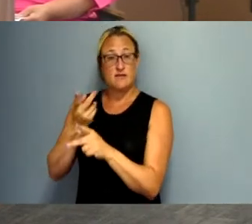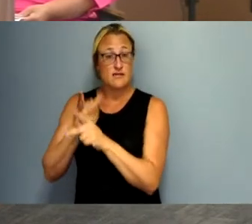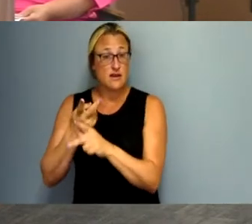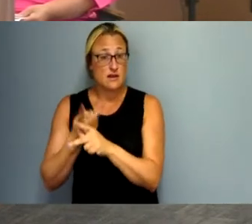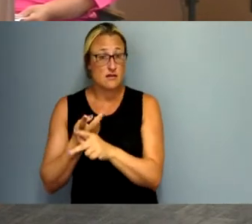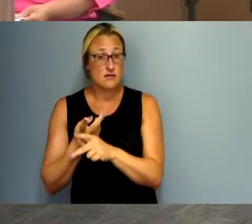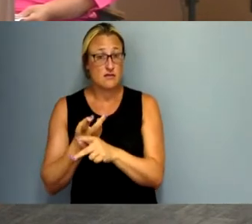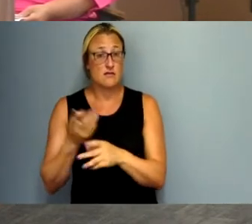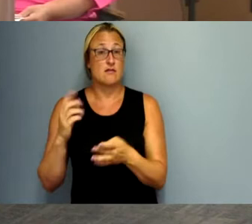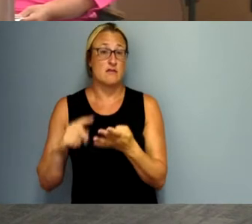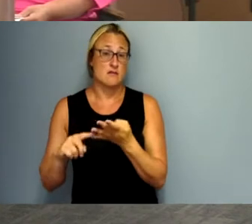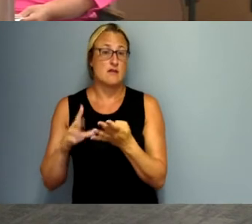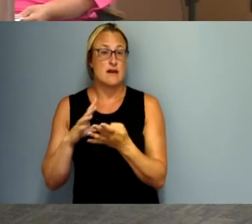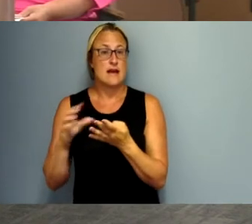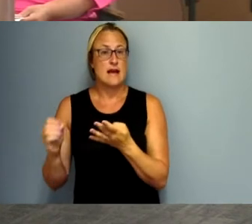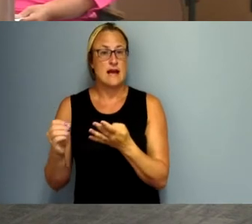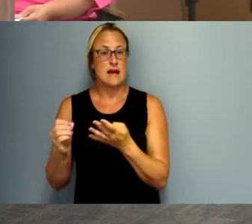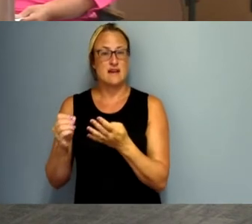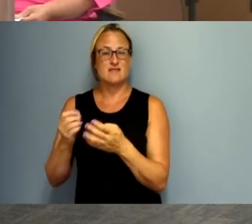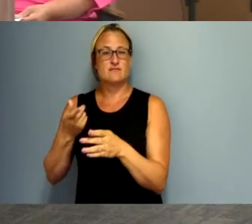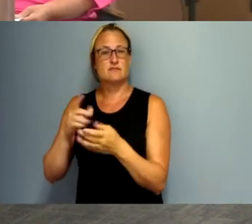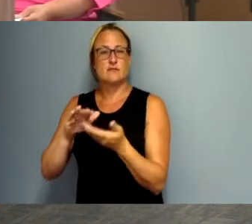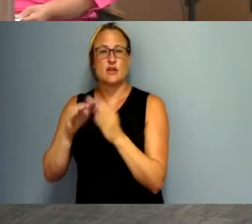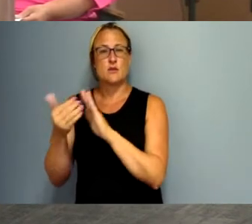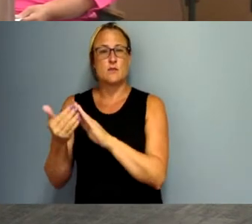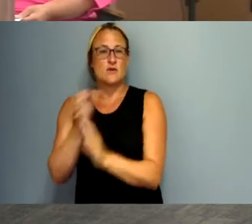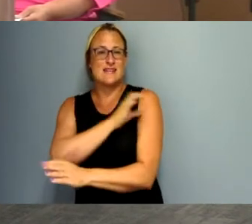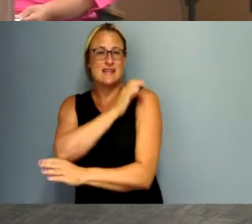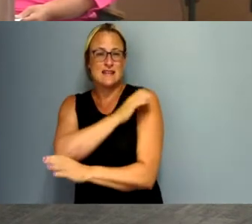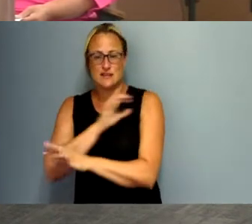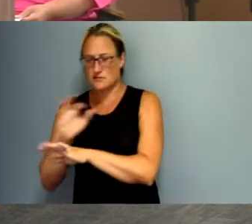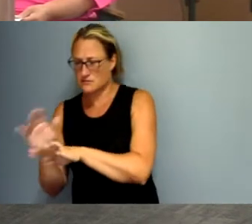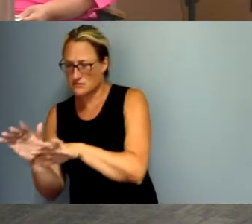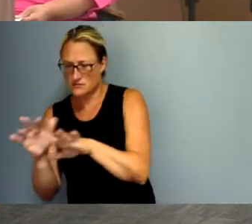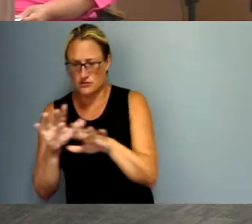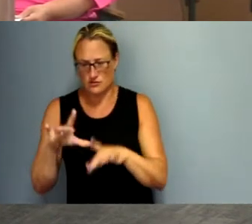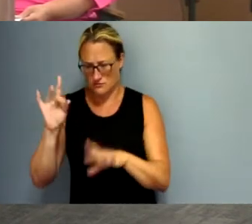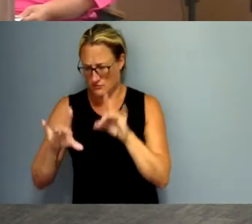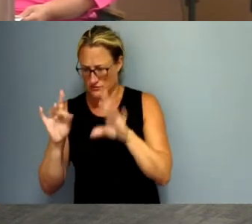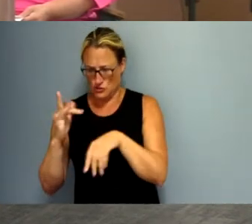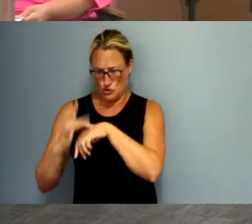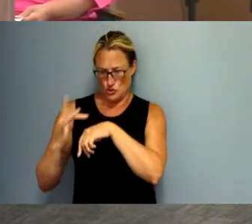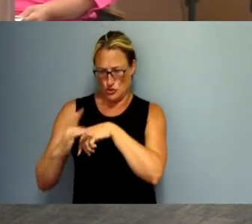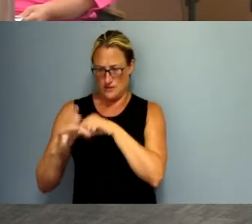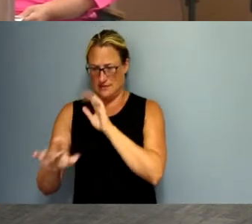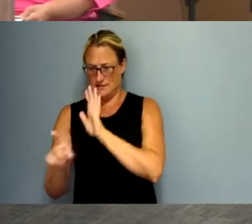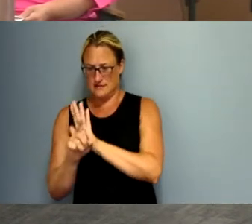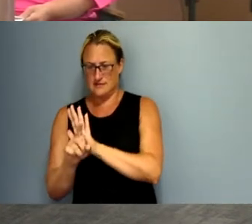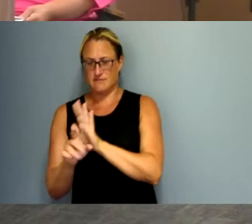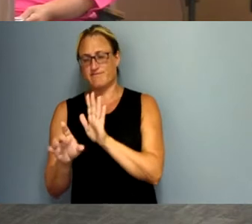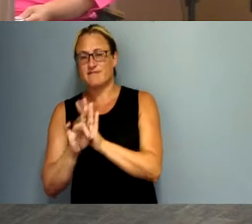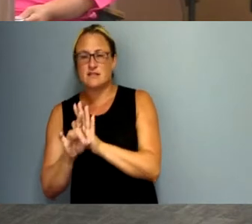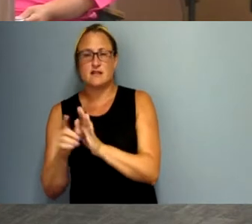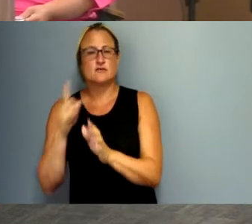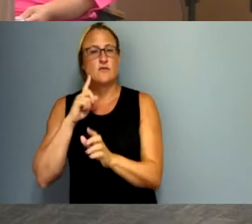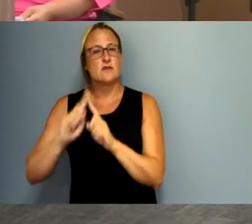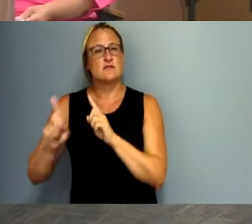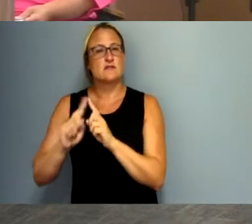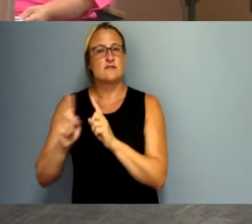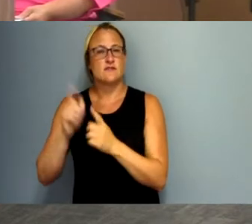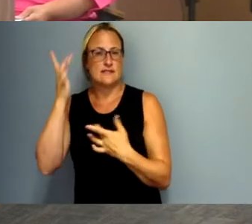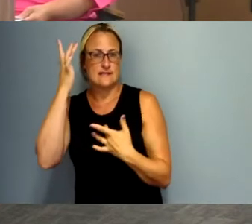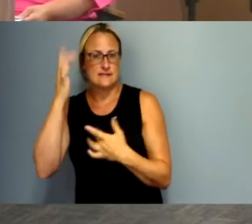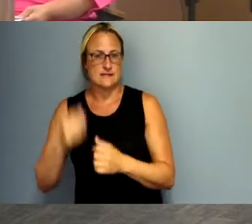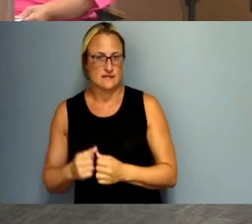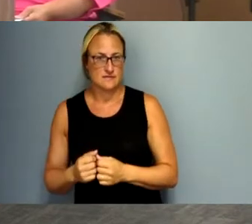at quarterly community clinics to promote early detection for a wide range of diseases. This pilot program launched several